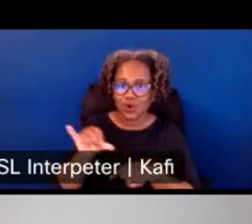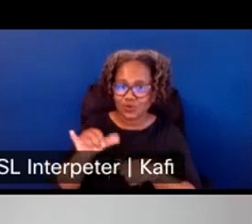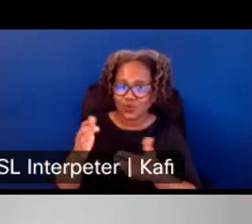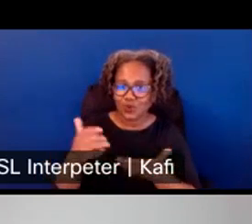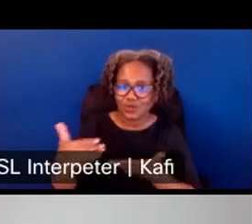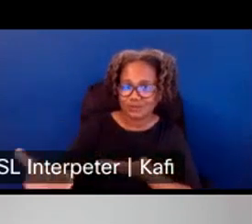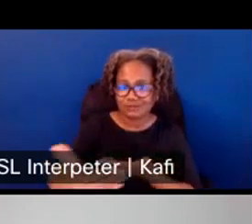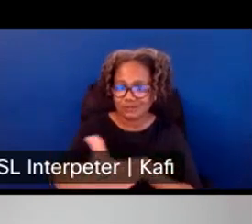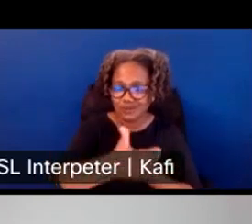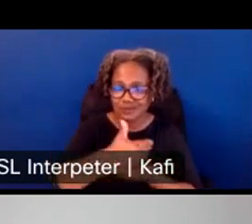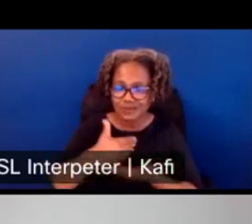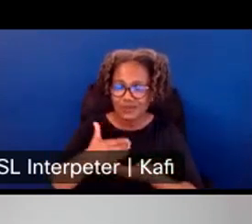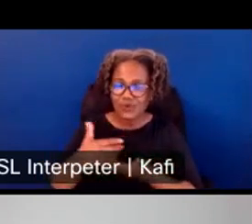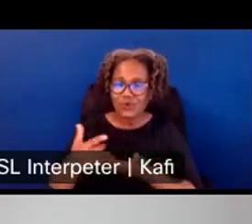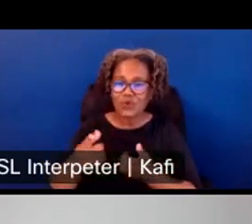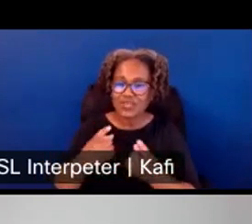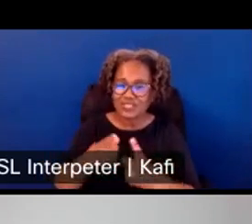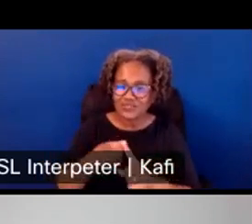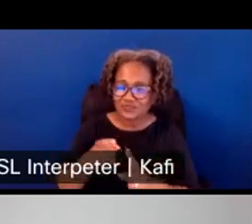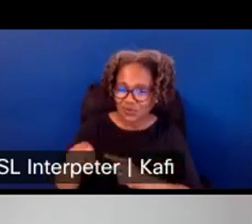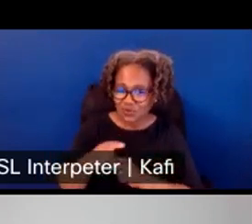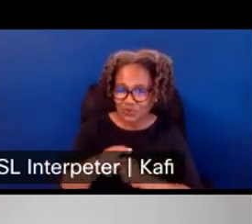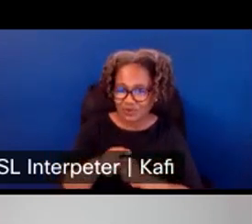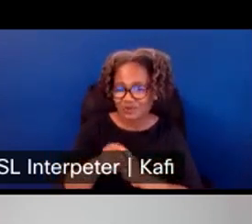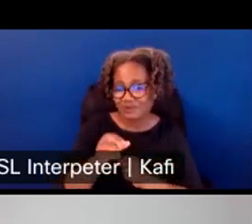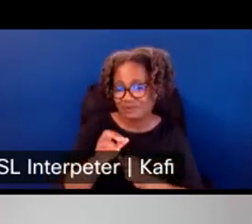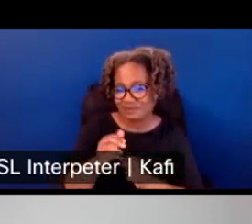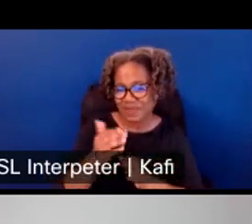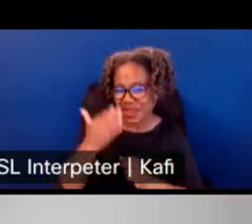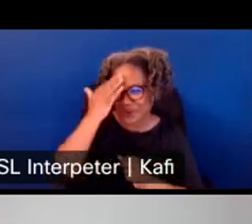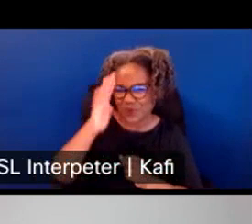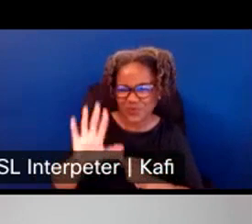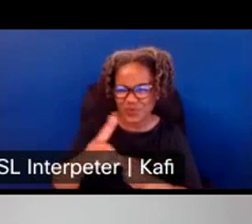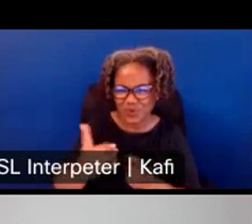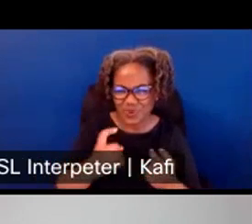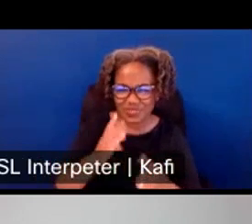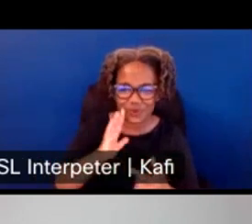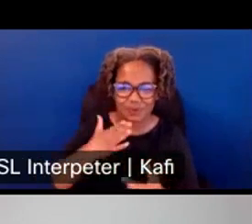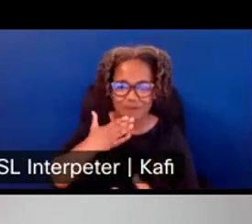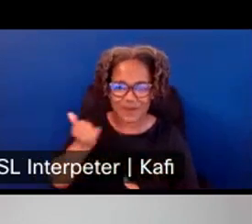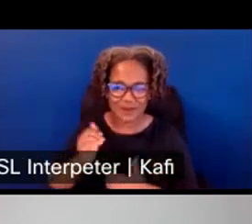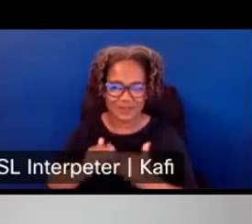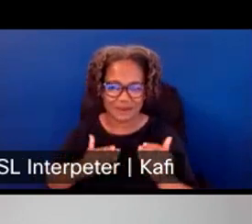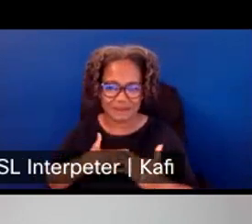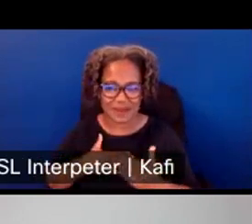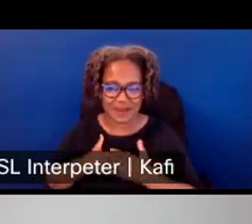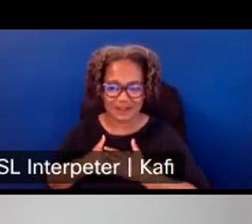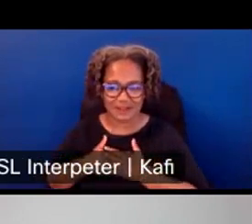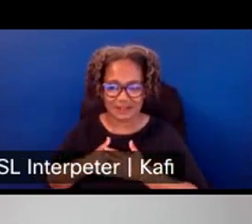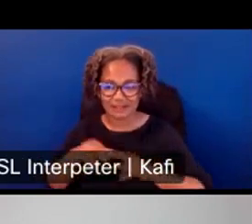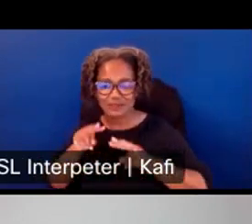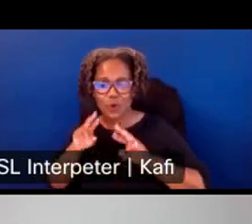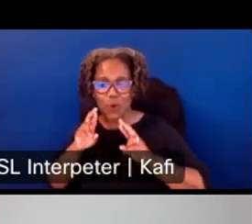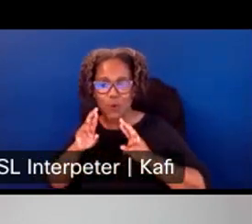going to be much better than the ones I have. But let's just hope. But I am monitoring the chat